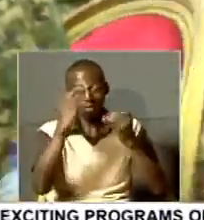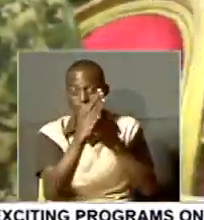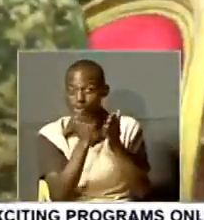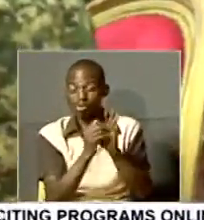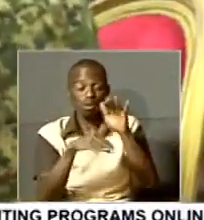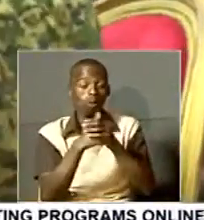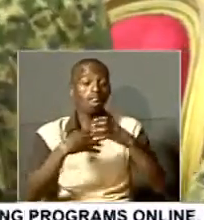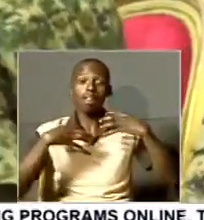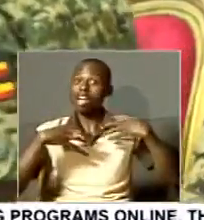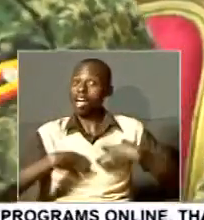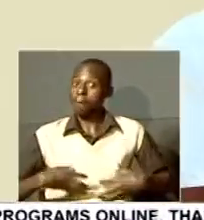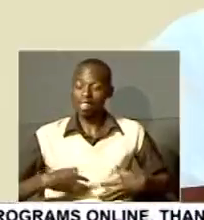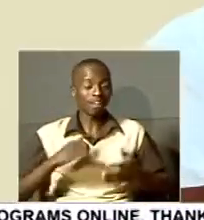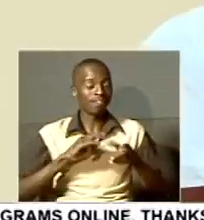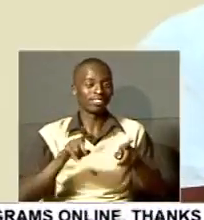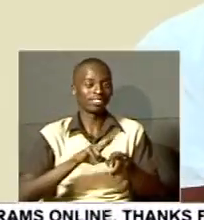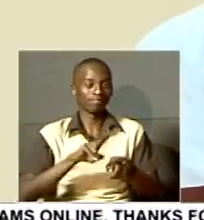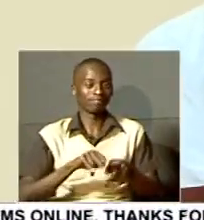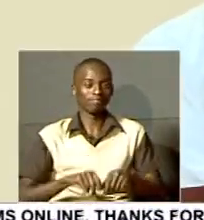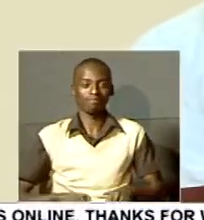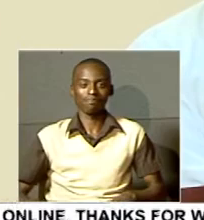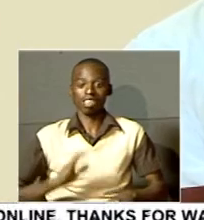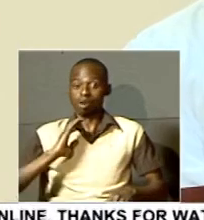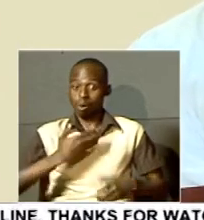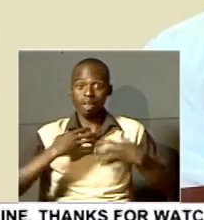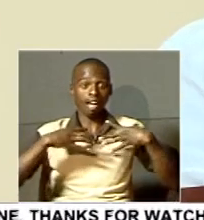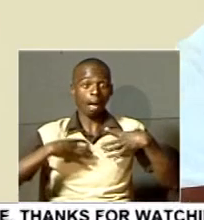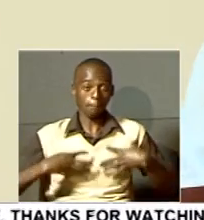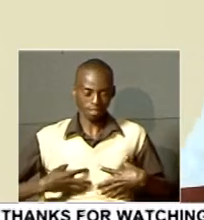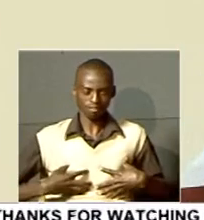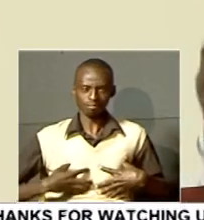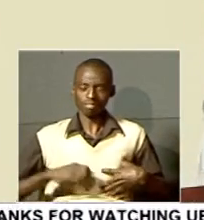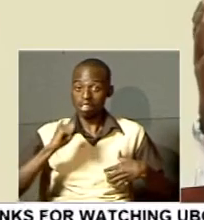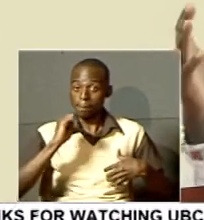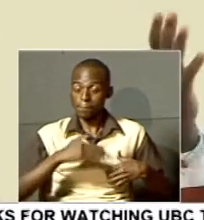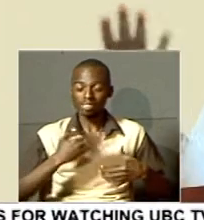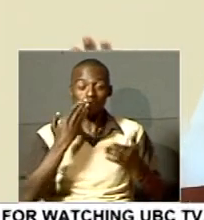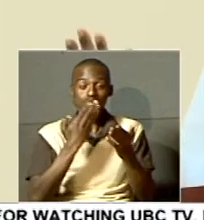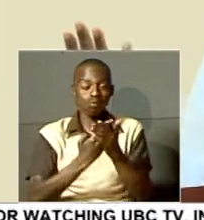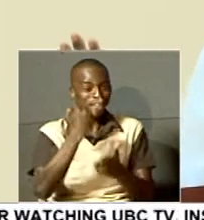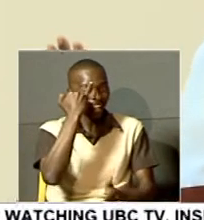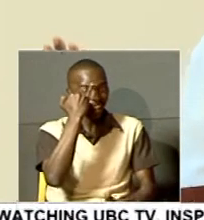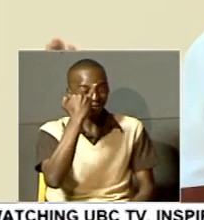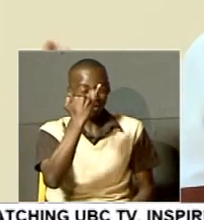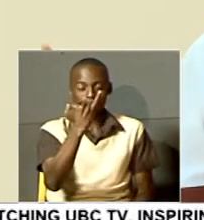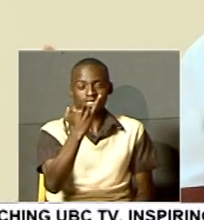all armies have it. Our own army must have its own ideology. What is our army?